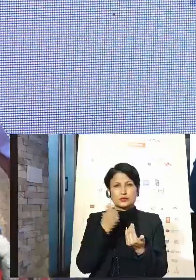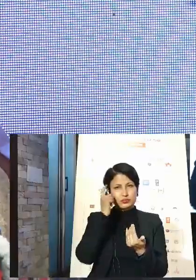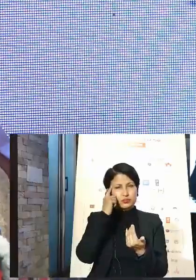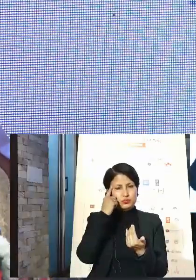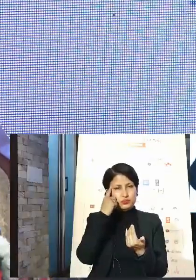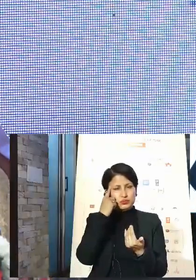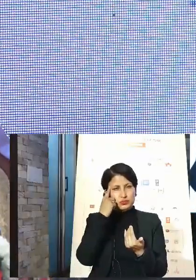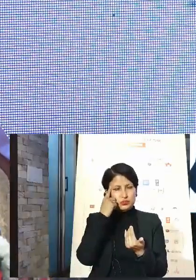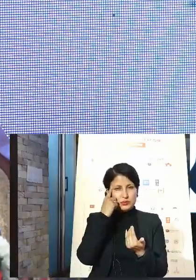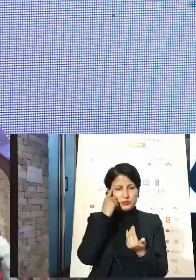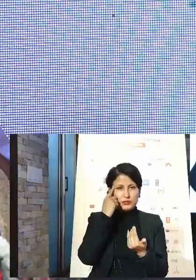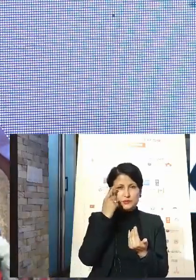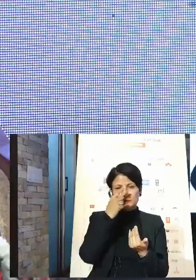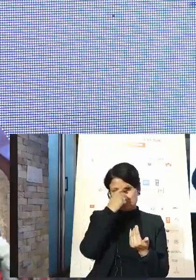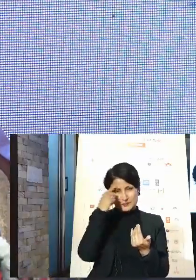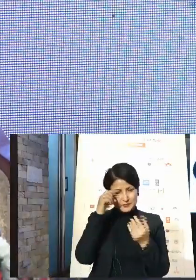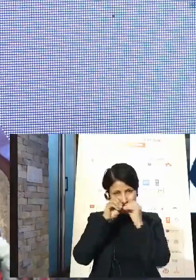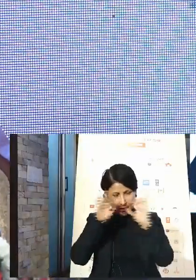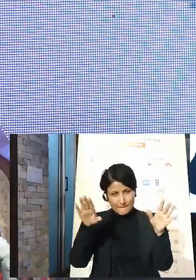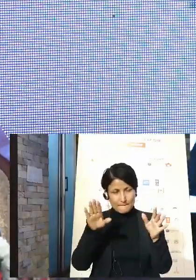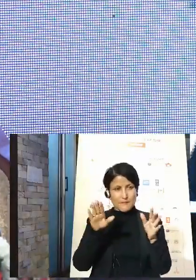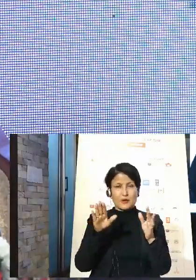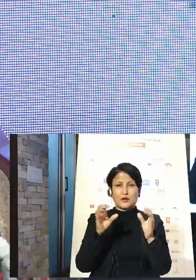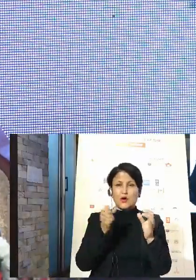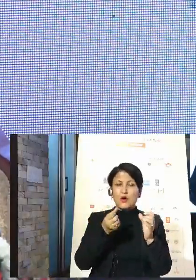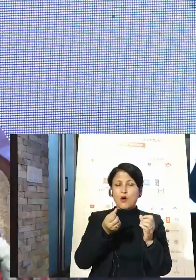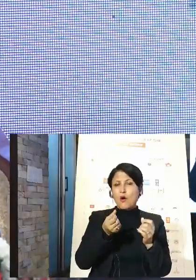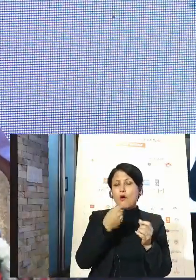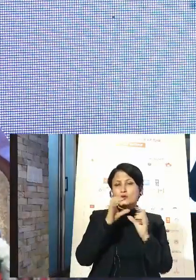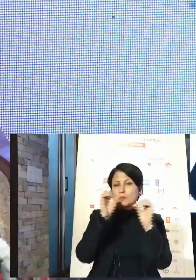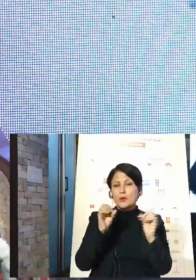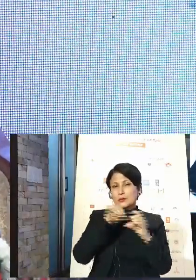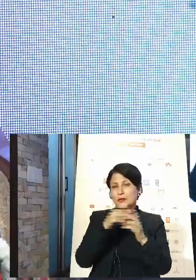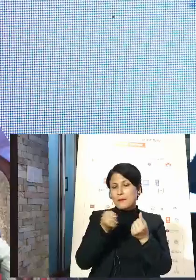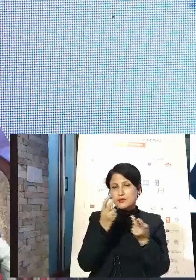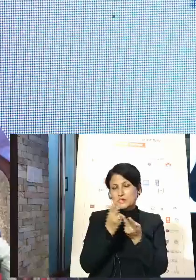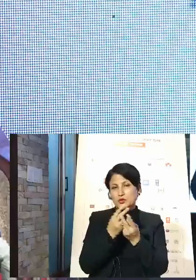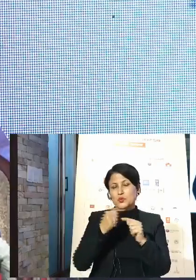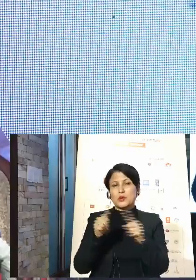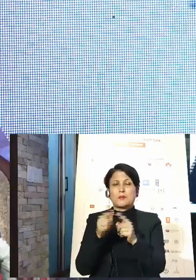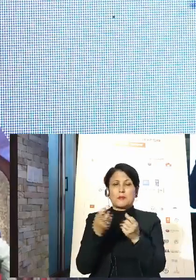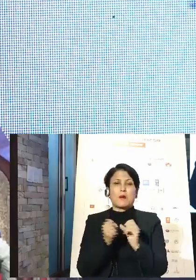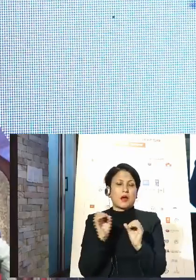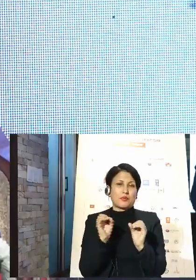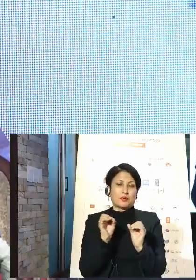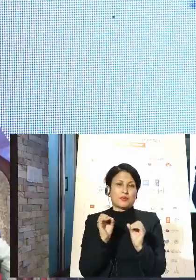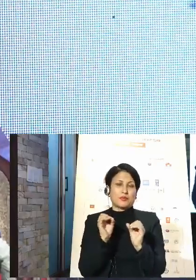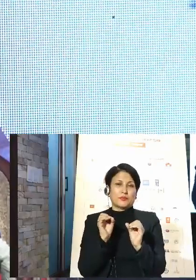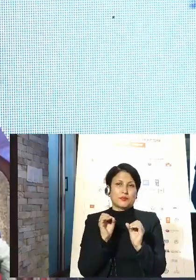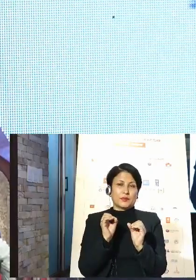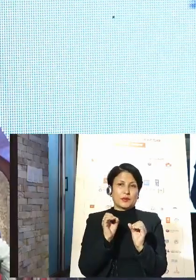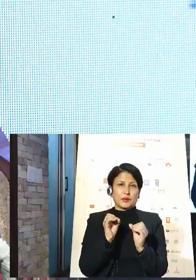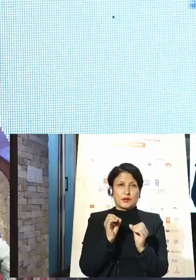advertisements or posters in pharmacies and so on, but I couldn't find anything. And then I also asked for the help for